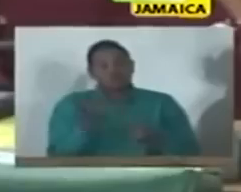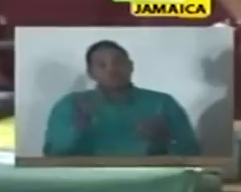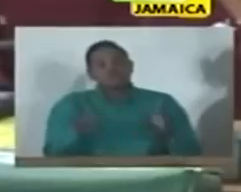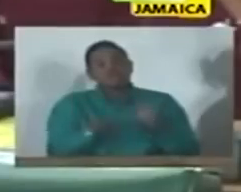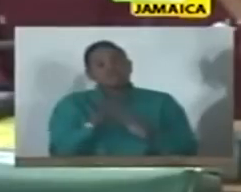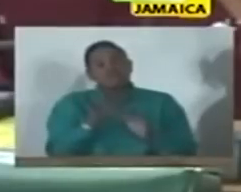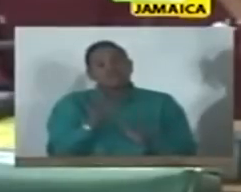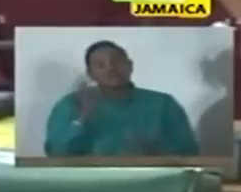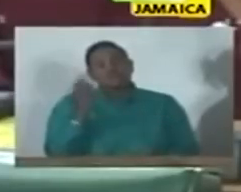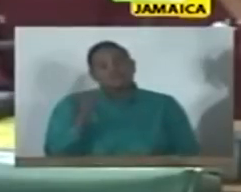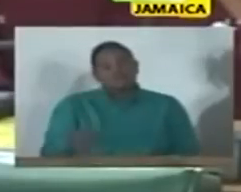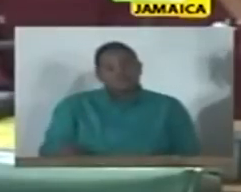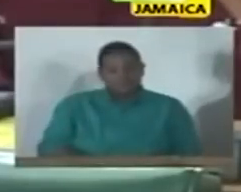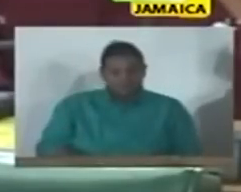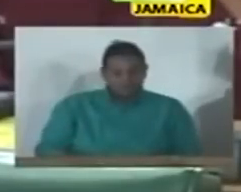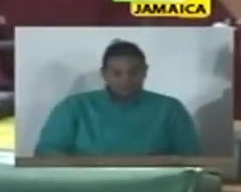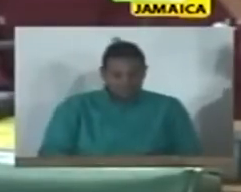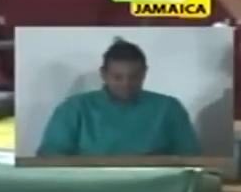out.